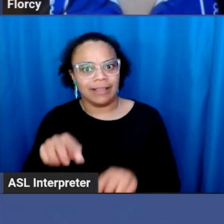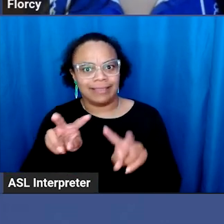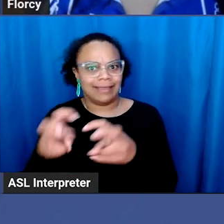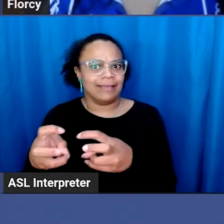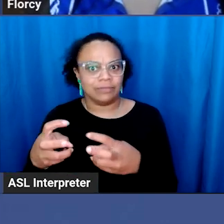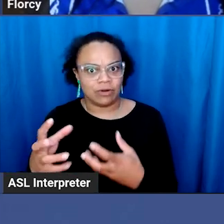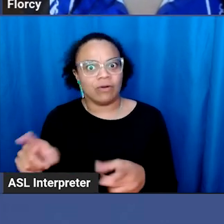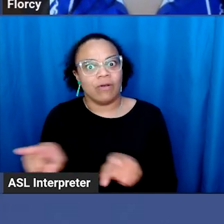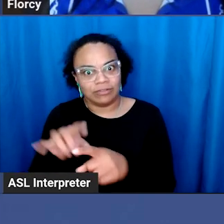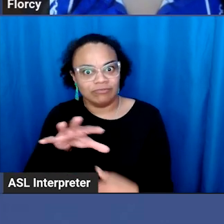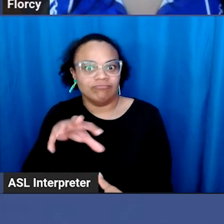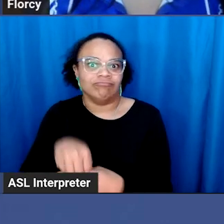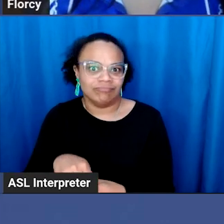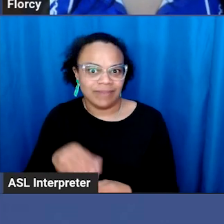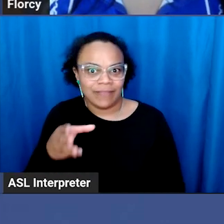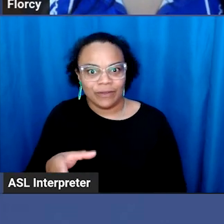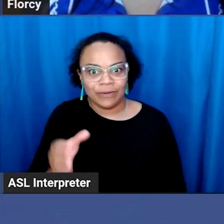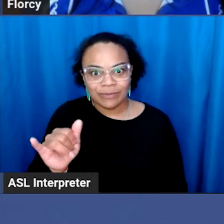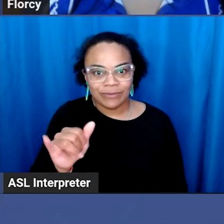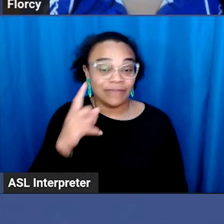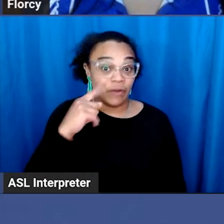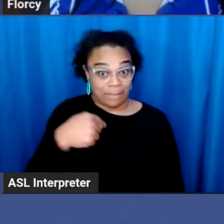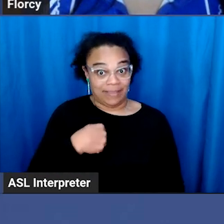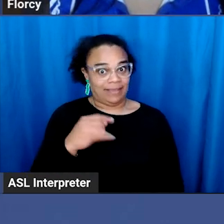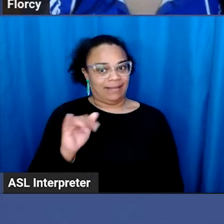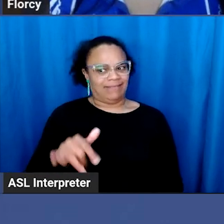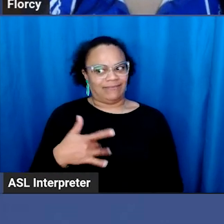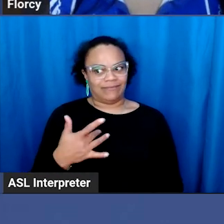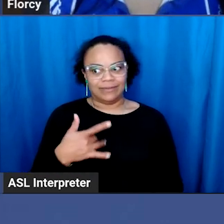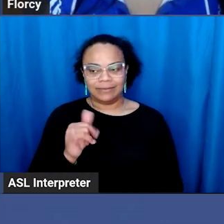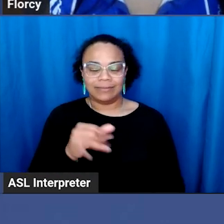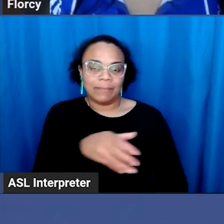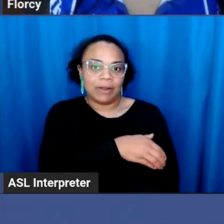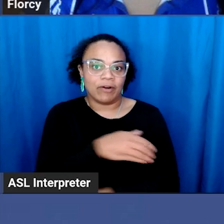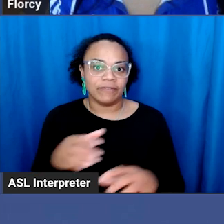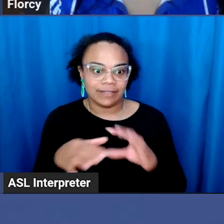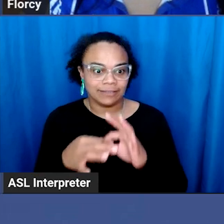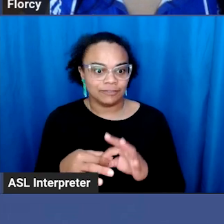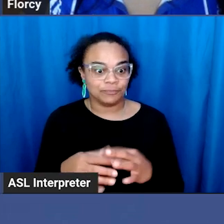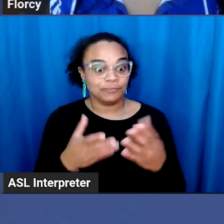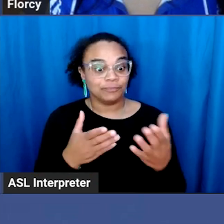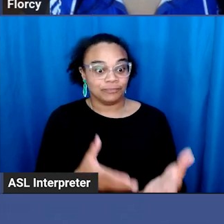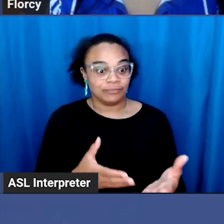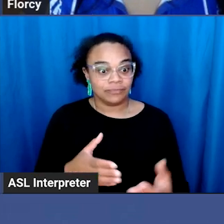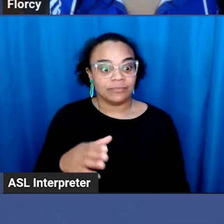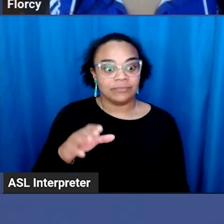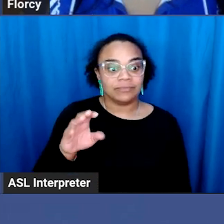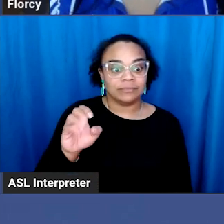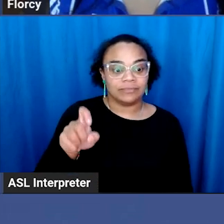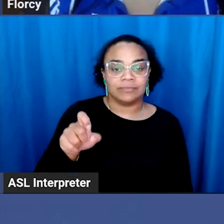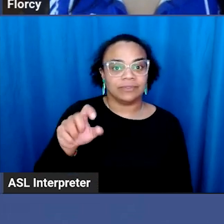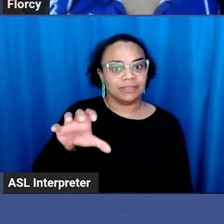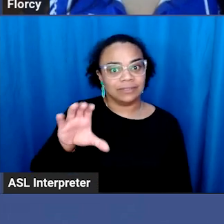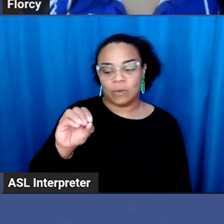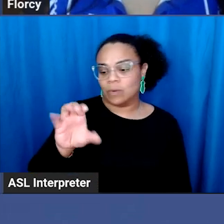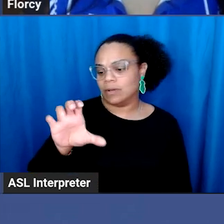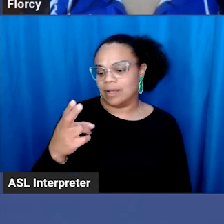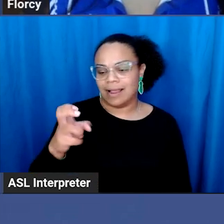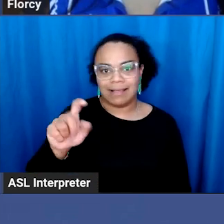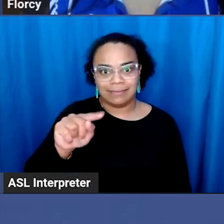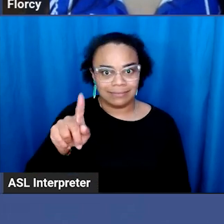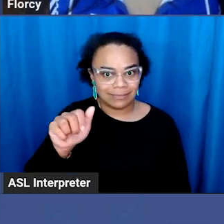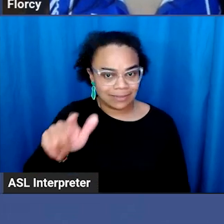with us. So for me, like that's like a very powerful connection. This next slide is Xochiquetzal and Ochun.